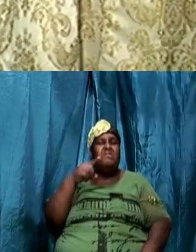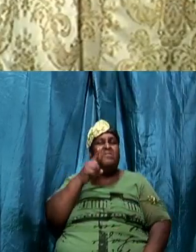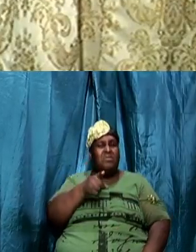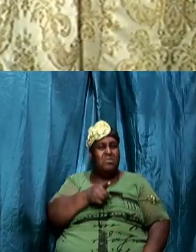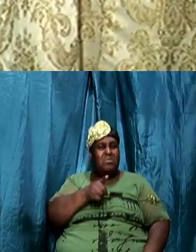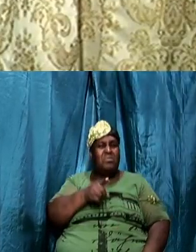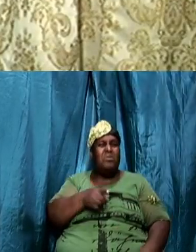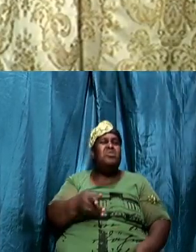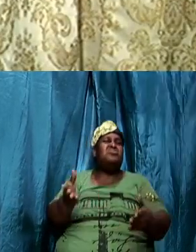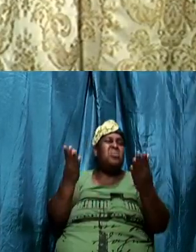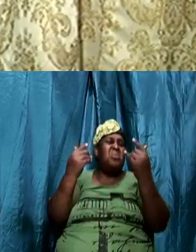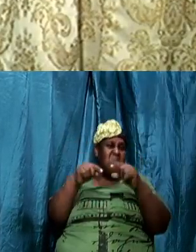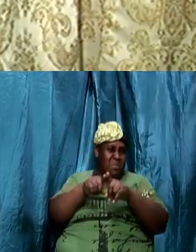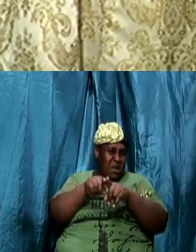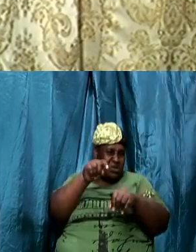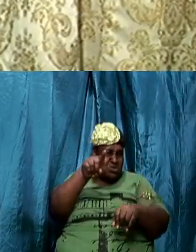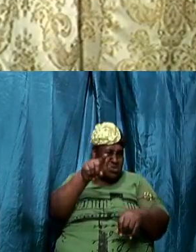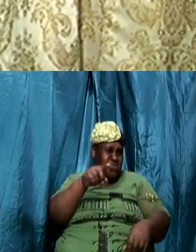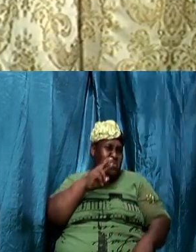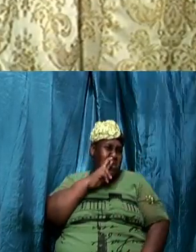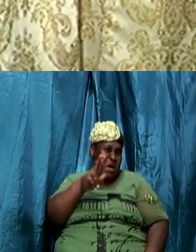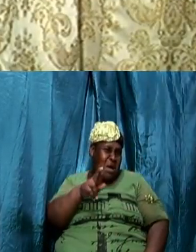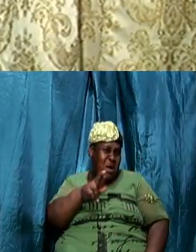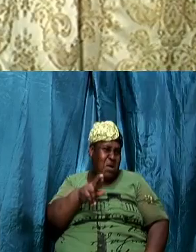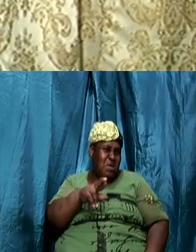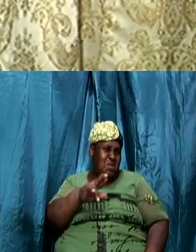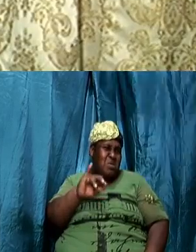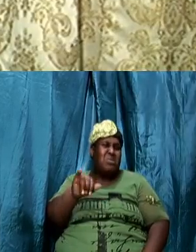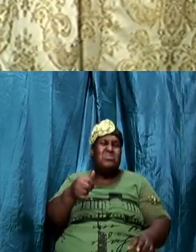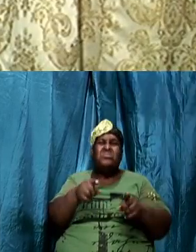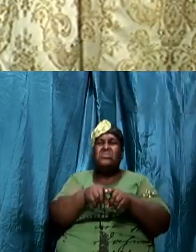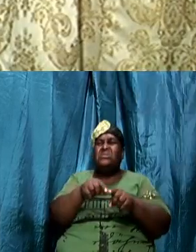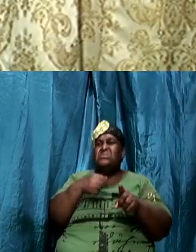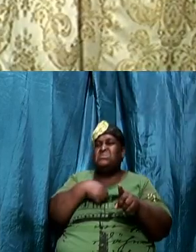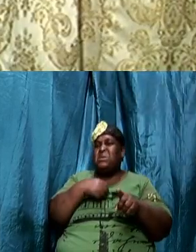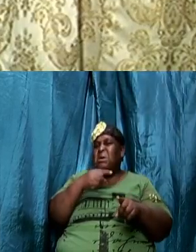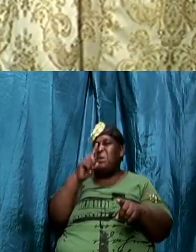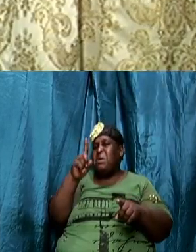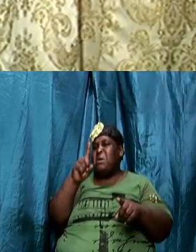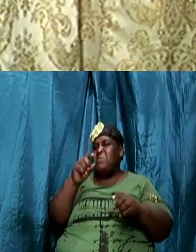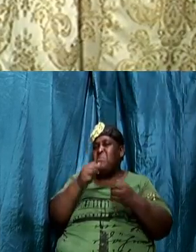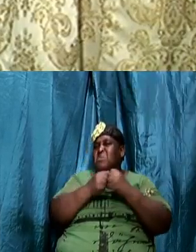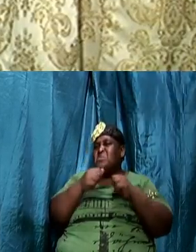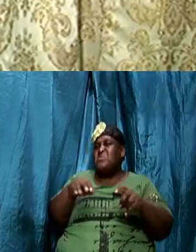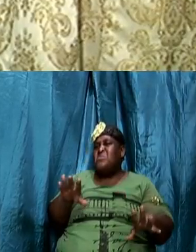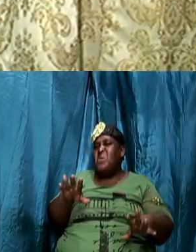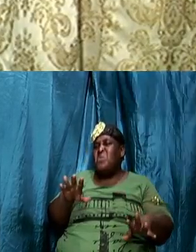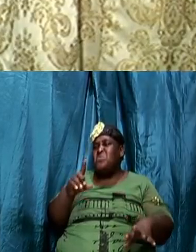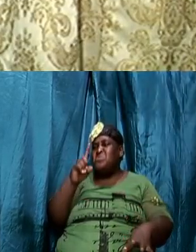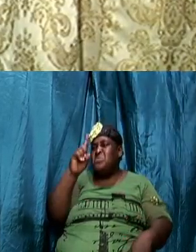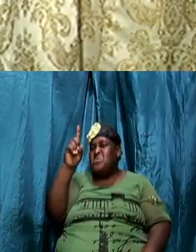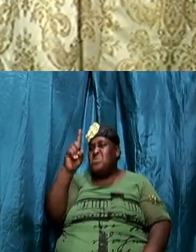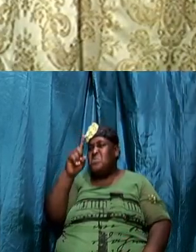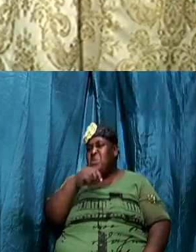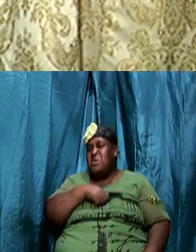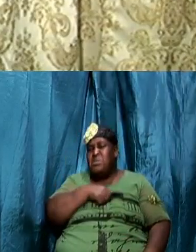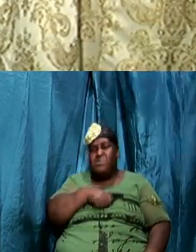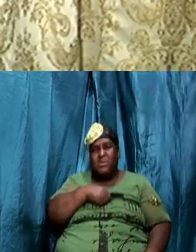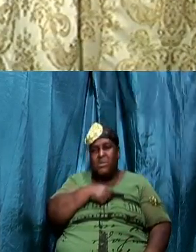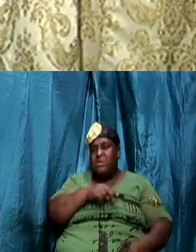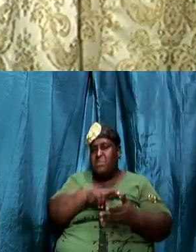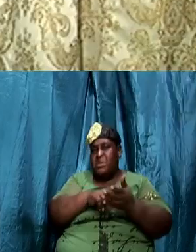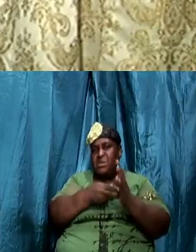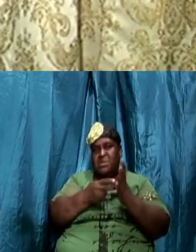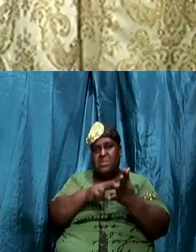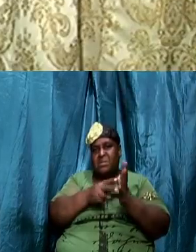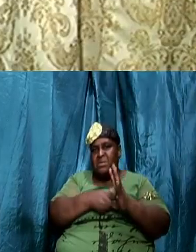even understand what just as I am without one plea means. Saints believe that get up out of the bed of fornication